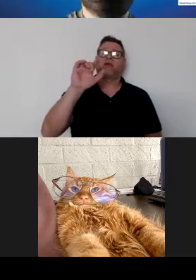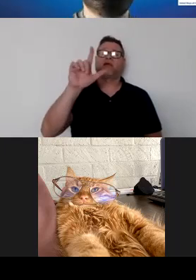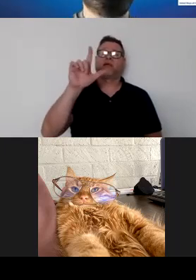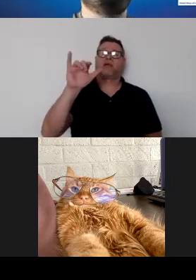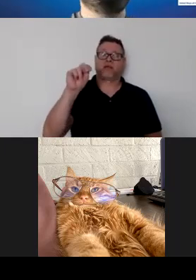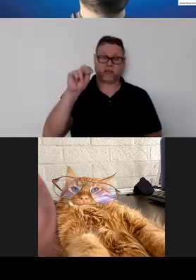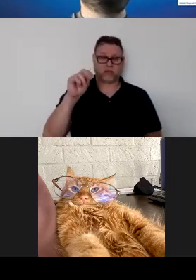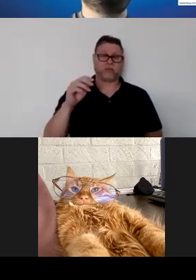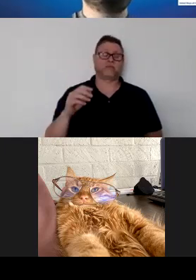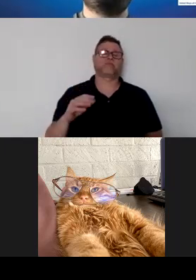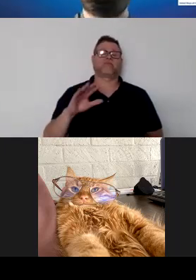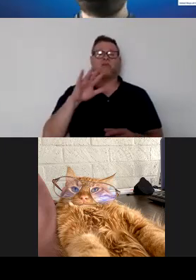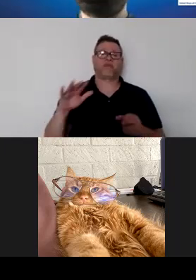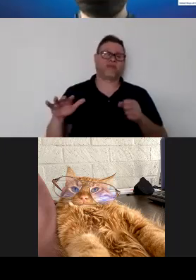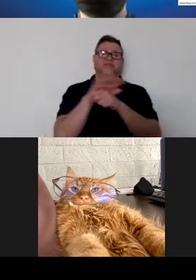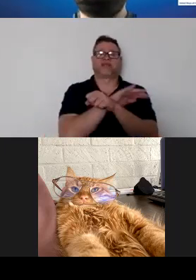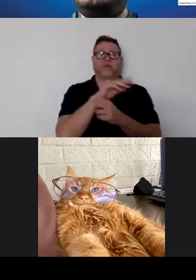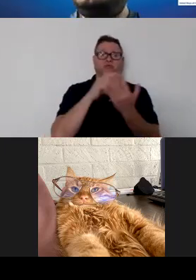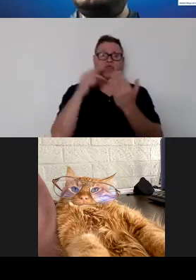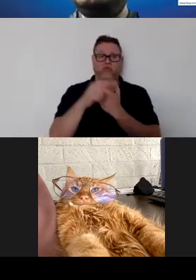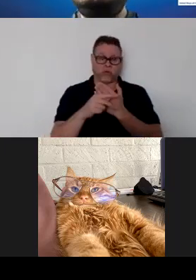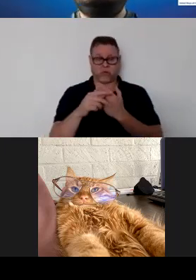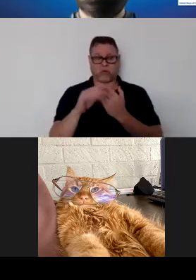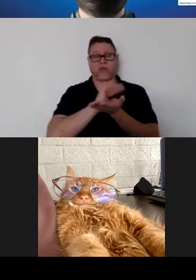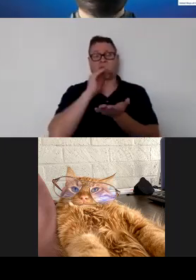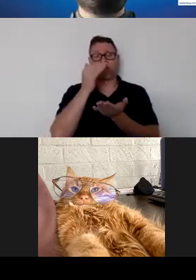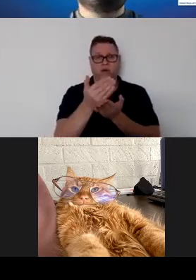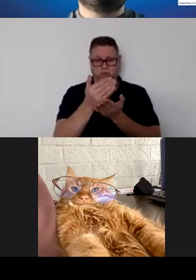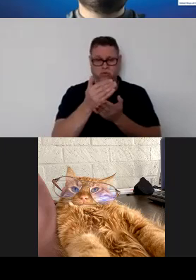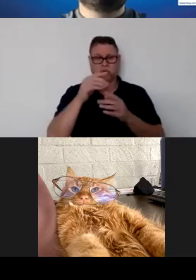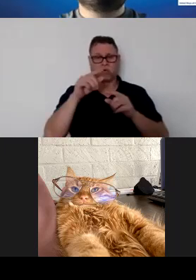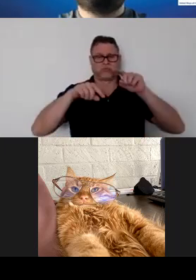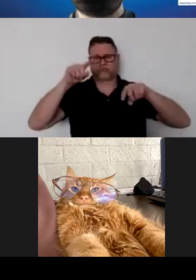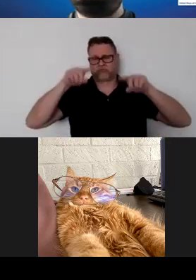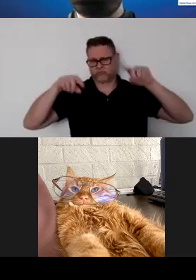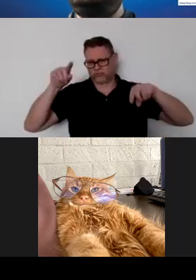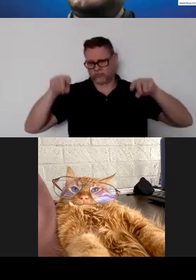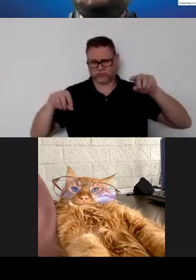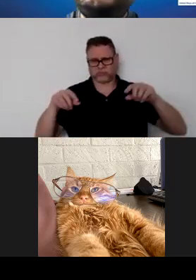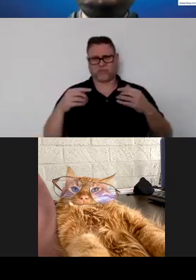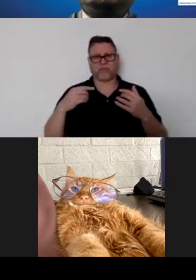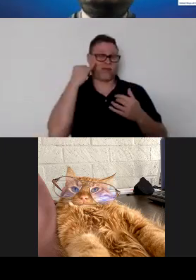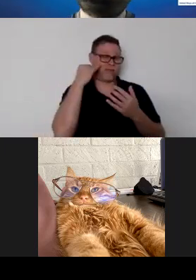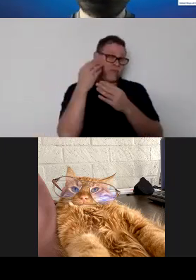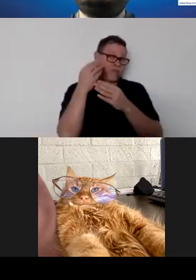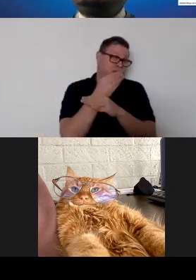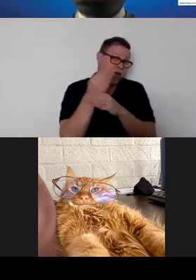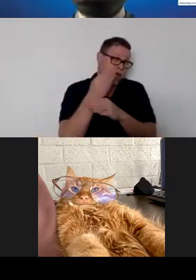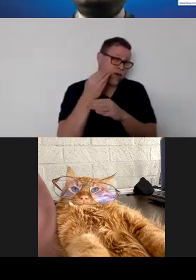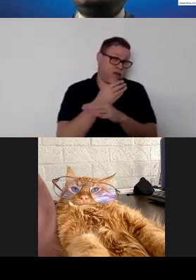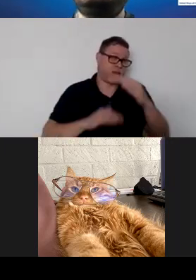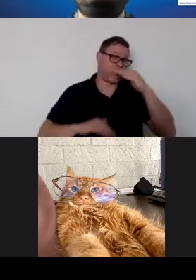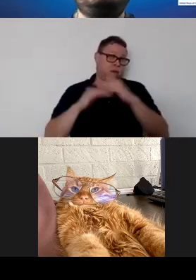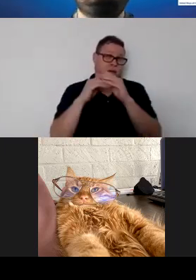entire program. The amounts will range. I believe, if I still know how to do math right, that the